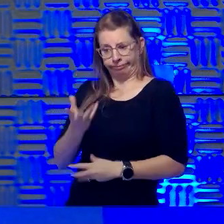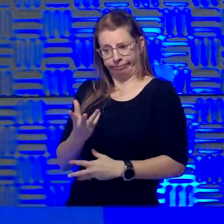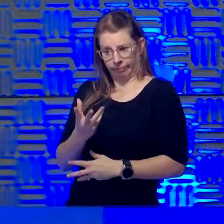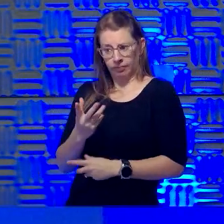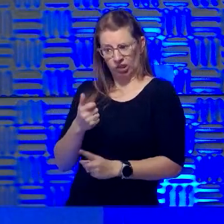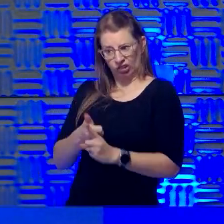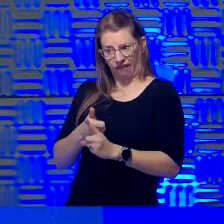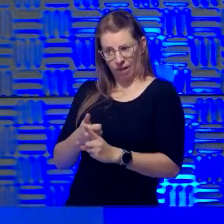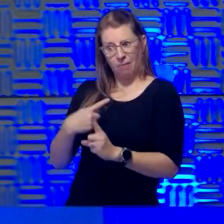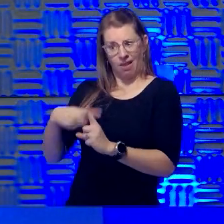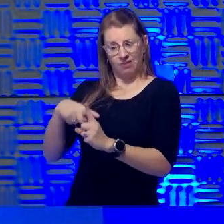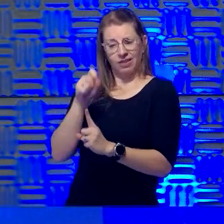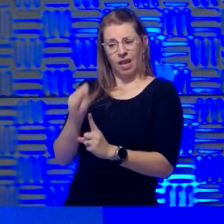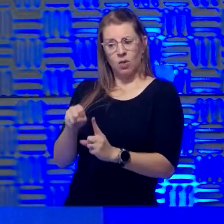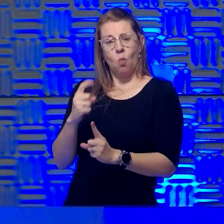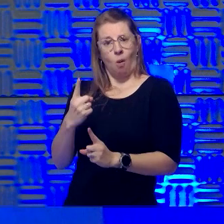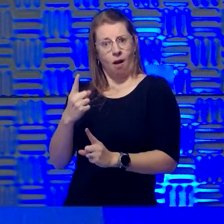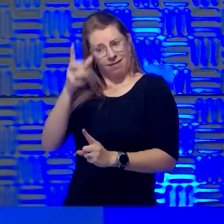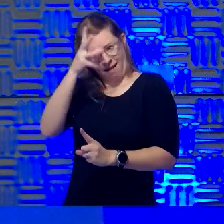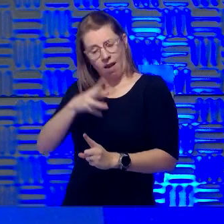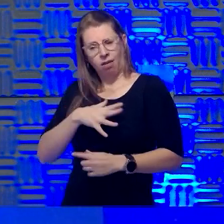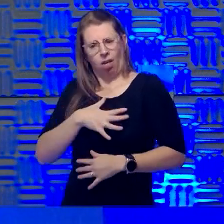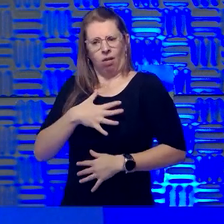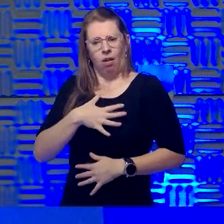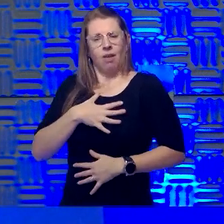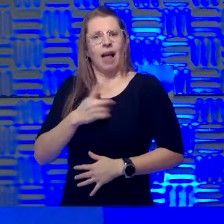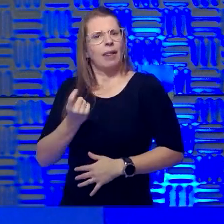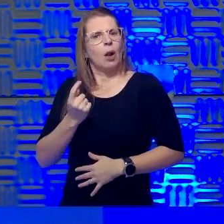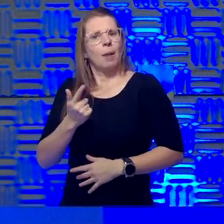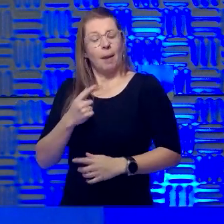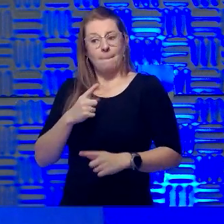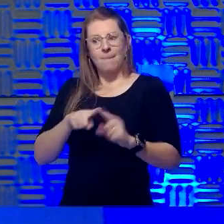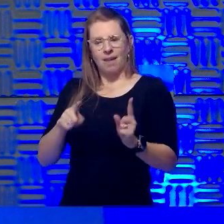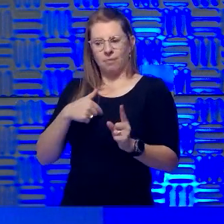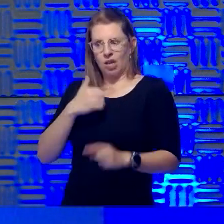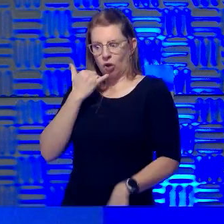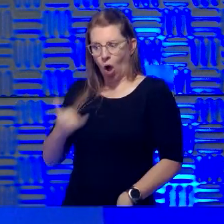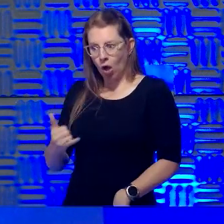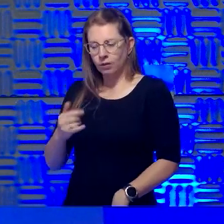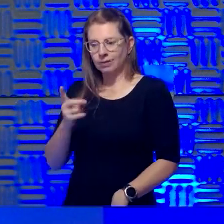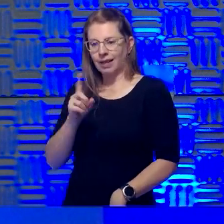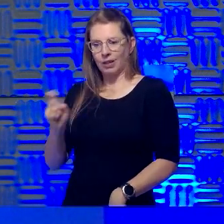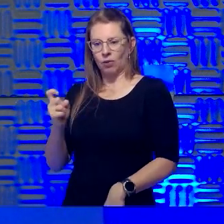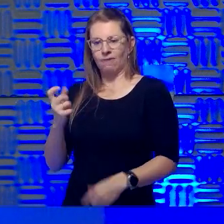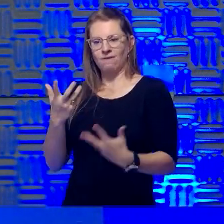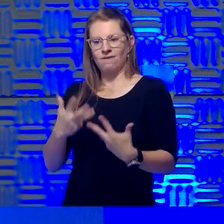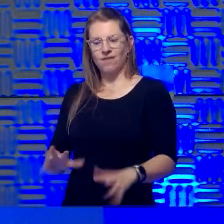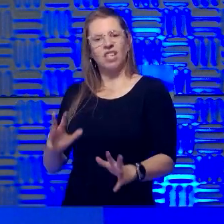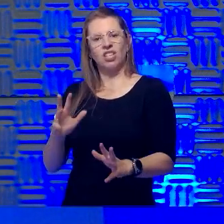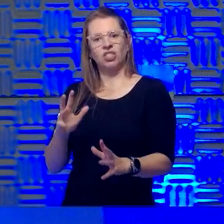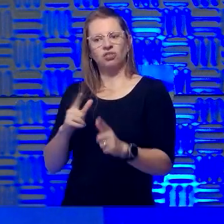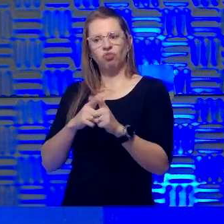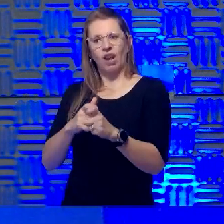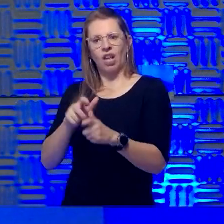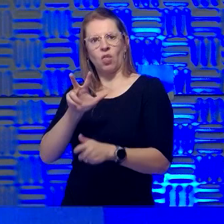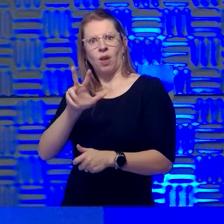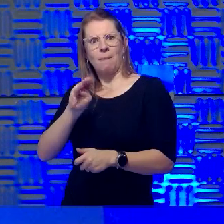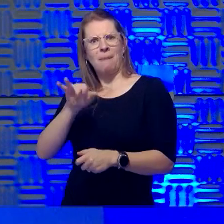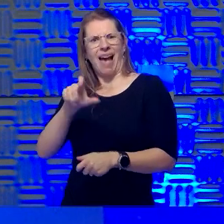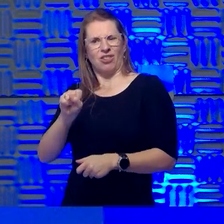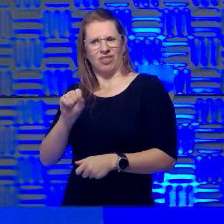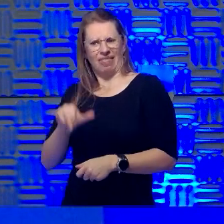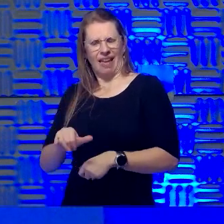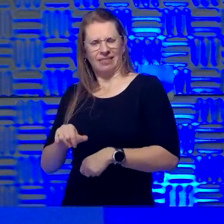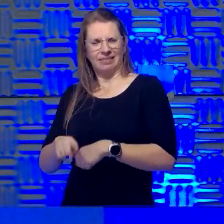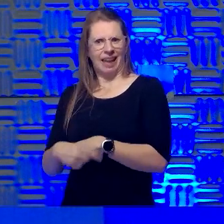mean, one guy had some shortness of breath a little bit, but by the time I had called him with his diagnosis, he had already been out running 3 miles that day.